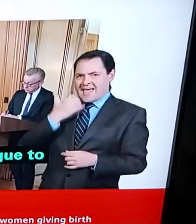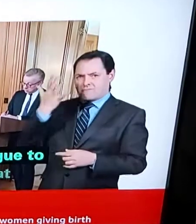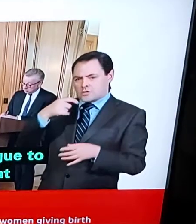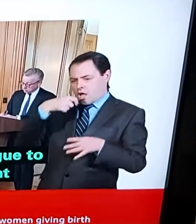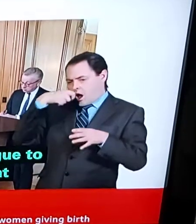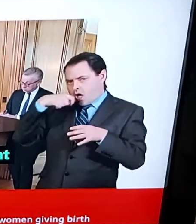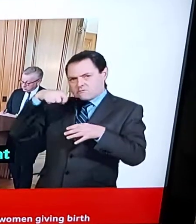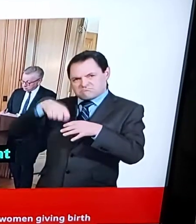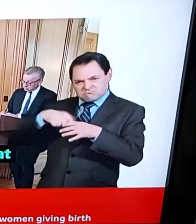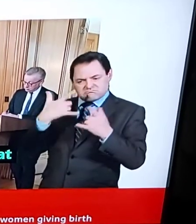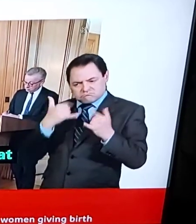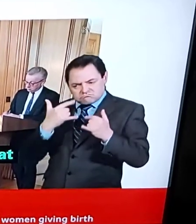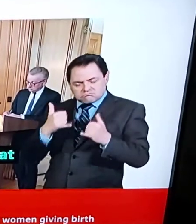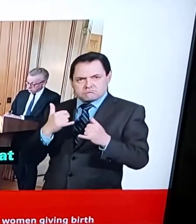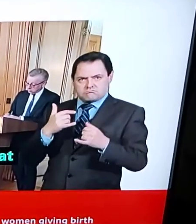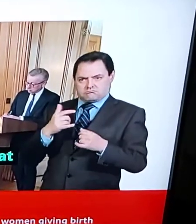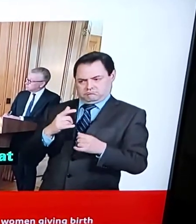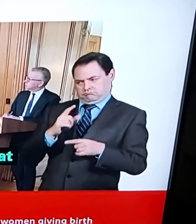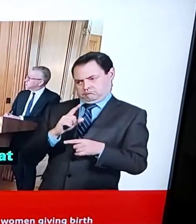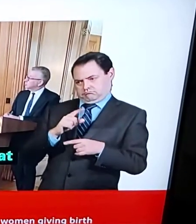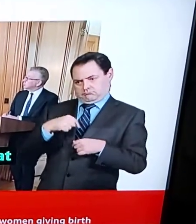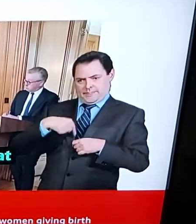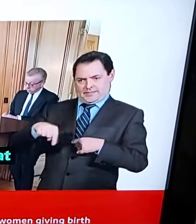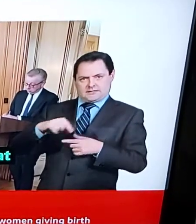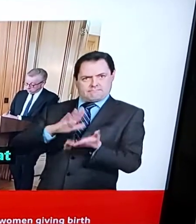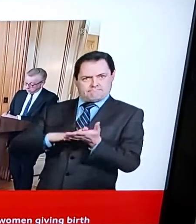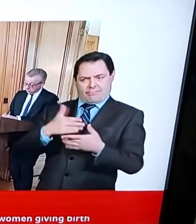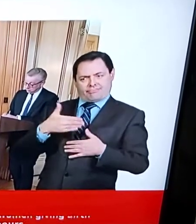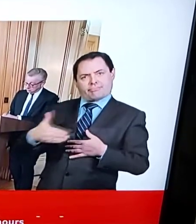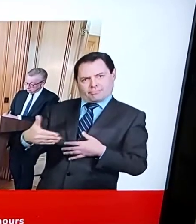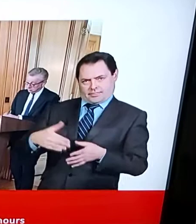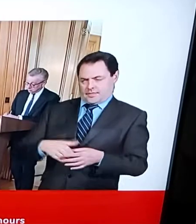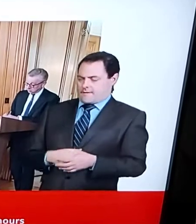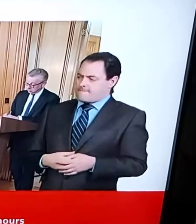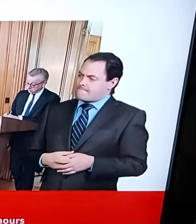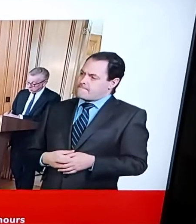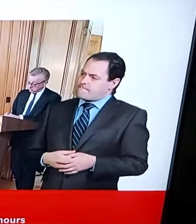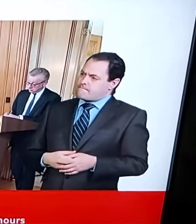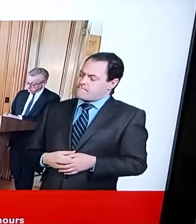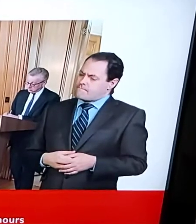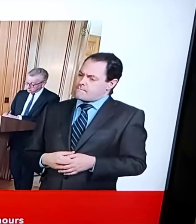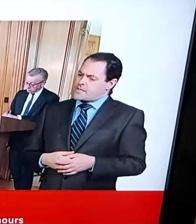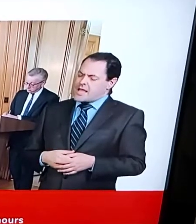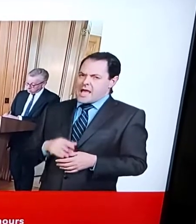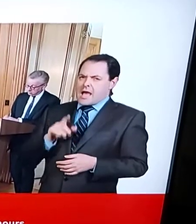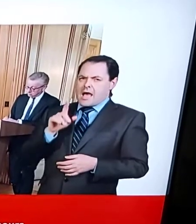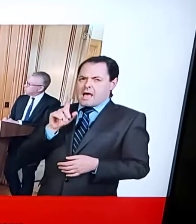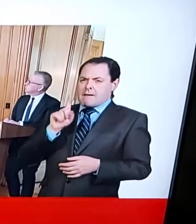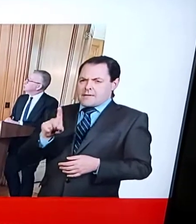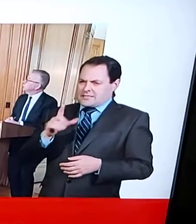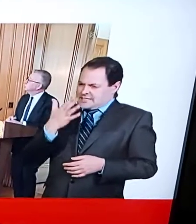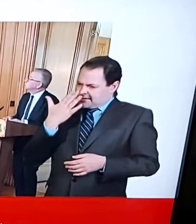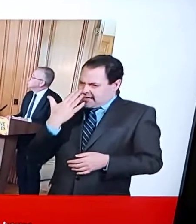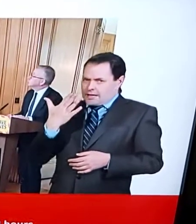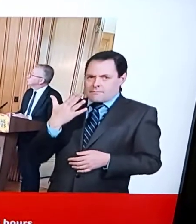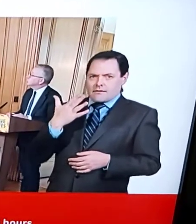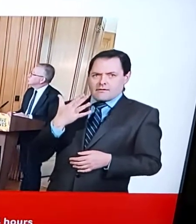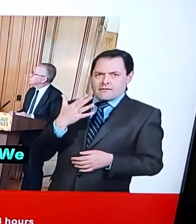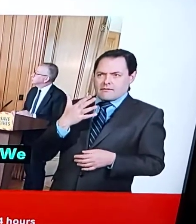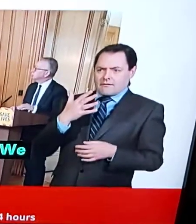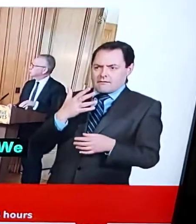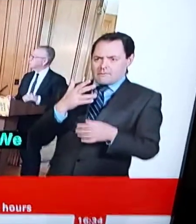out later in the year. And we found lots of problems with bureaucracy,